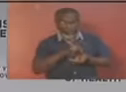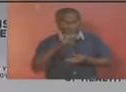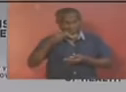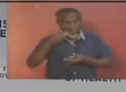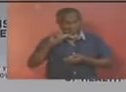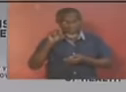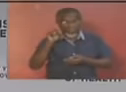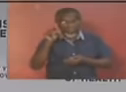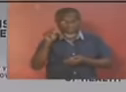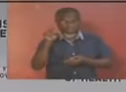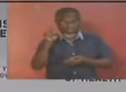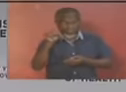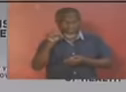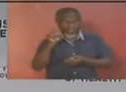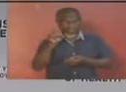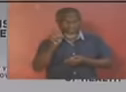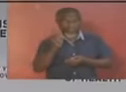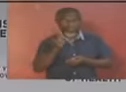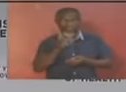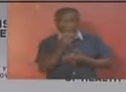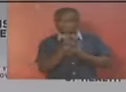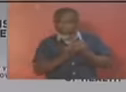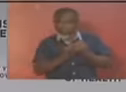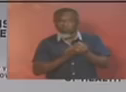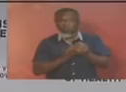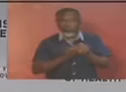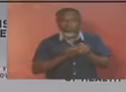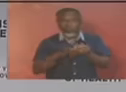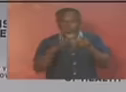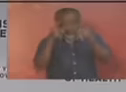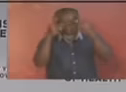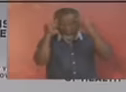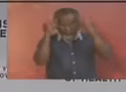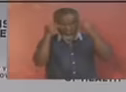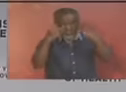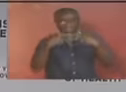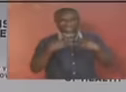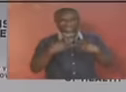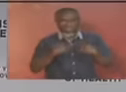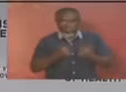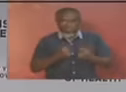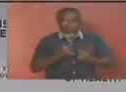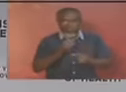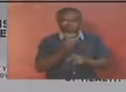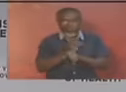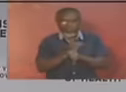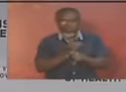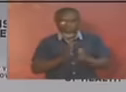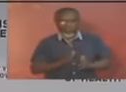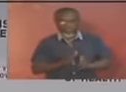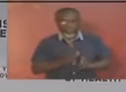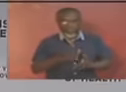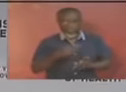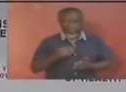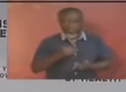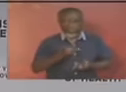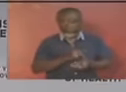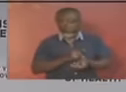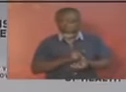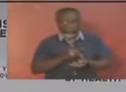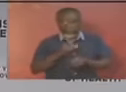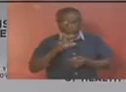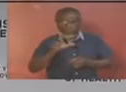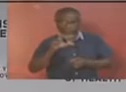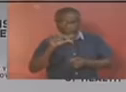of the Epidemiological Division, both of the Ministry of Health. And we also have with us Dr. Lisa Indar joining us again.